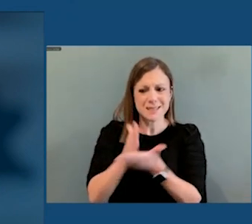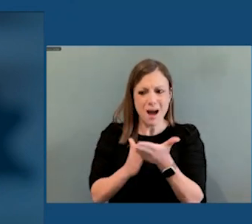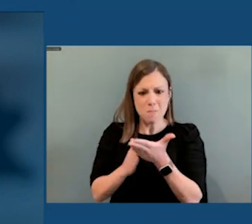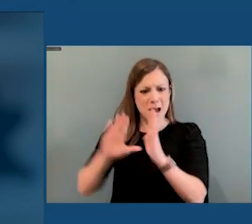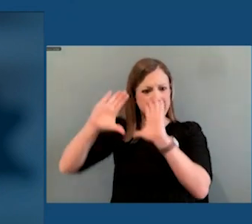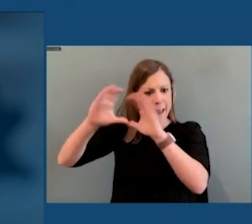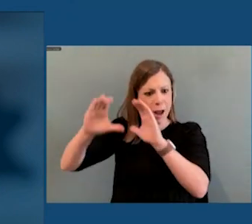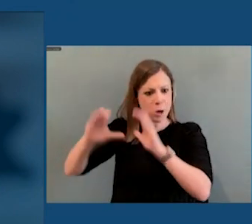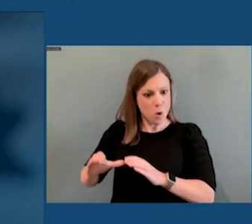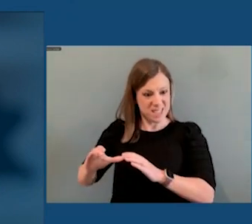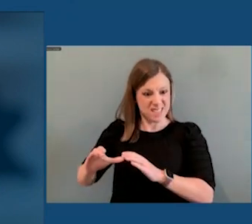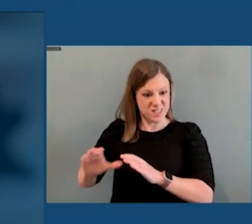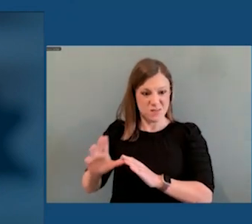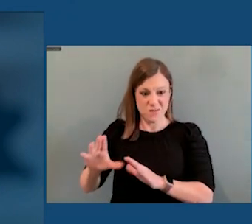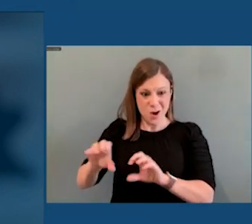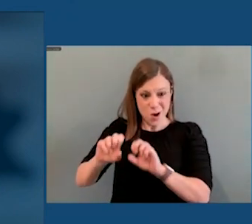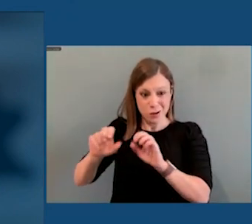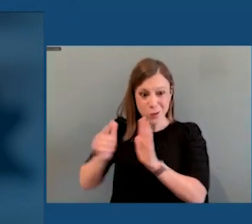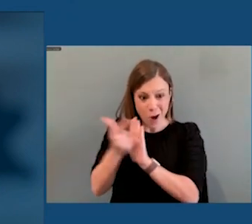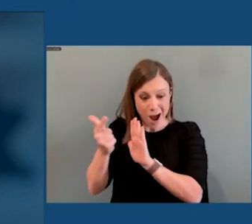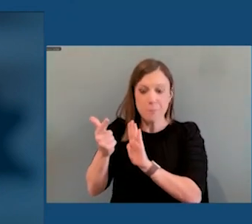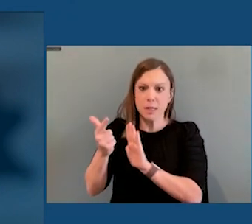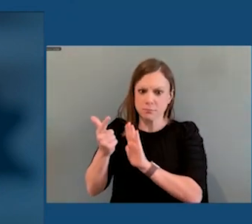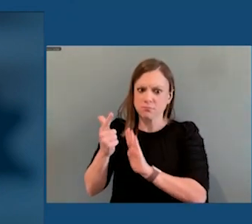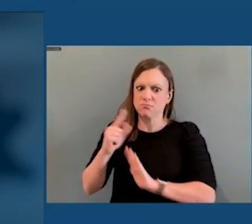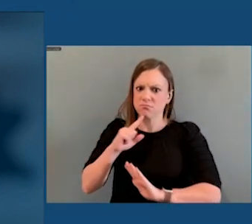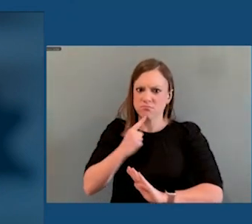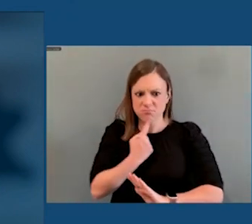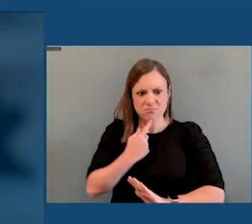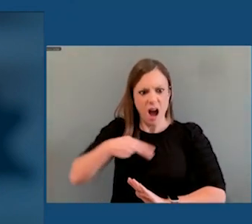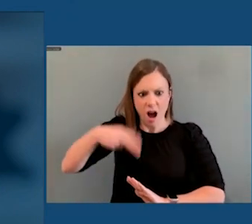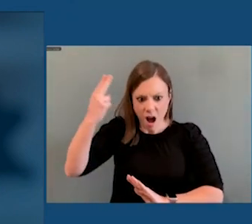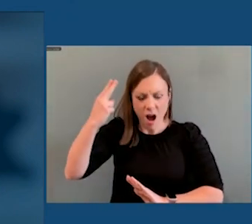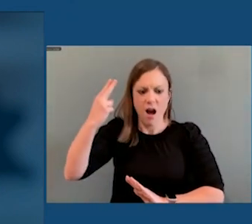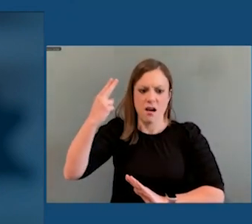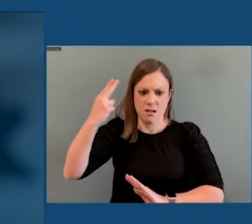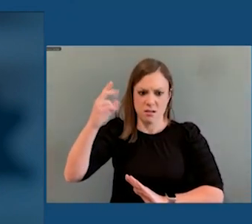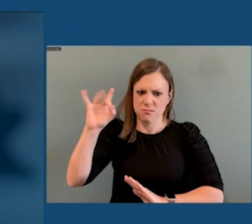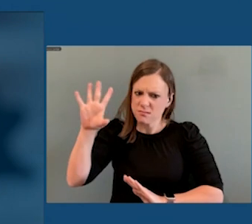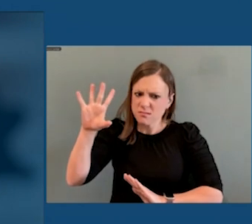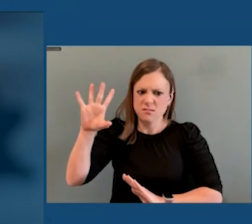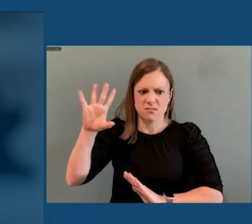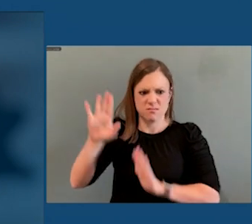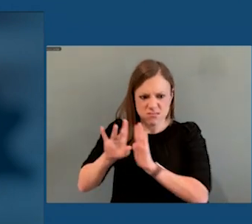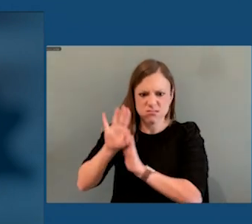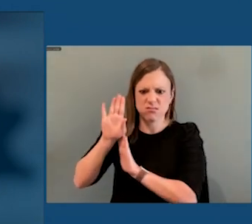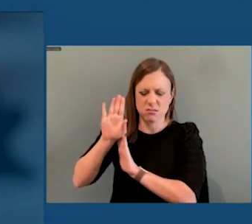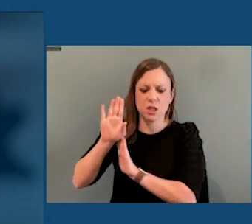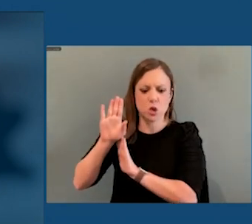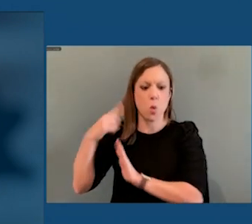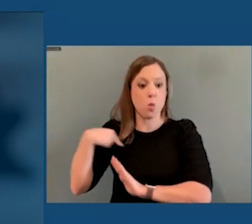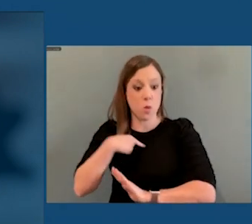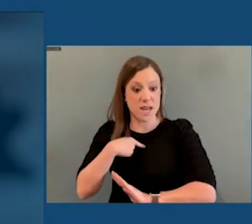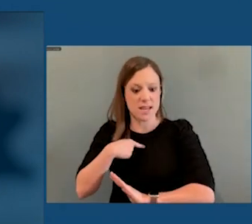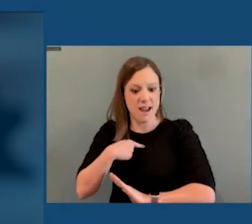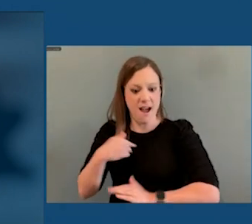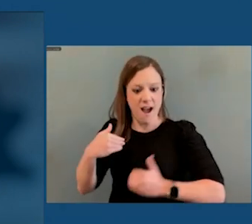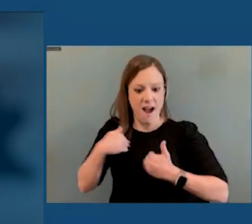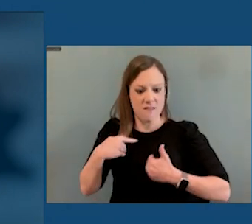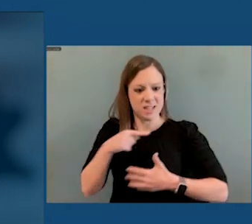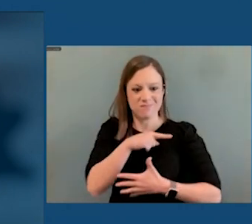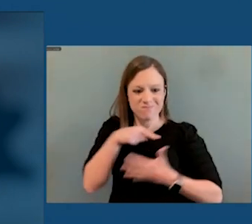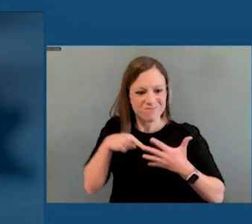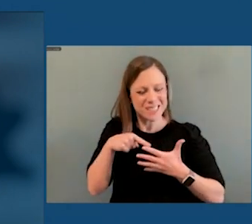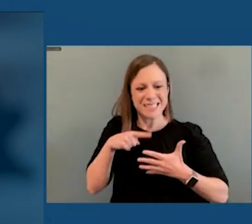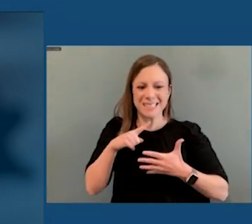high. So we're taking the same core strategies we employed to drive down the gun violence because